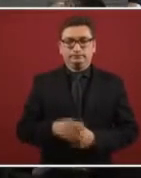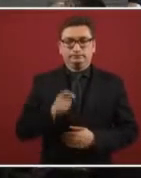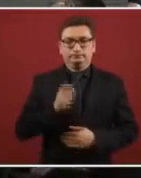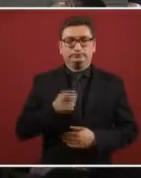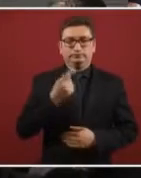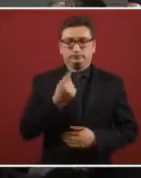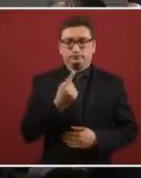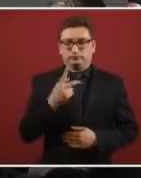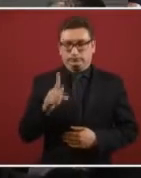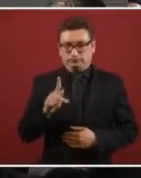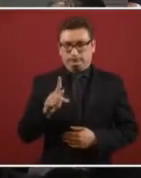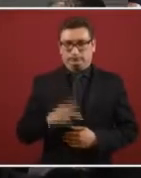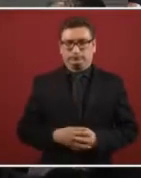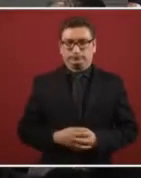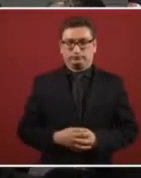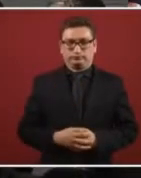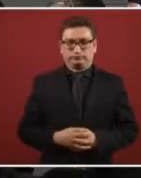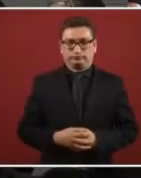And that's 1P,